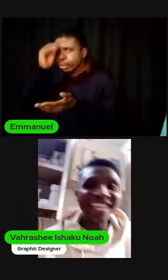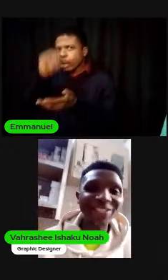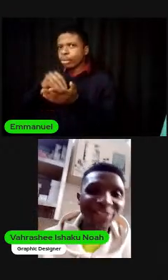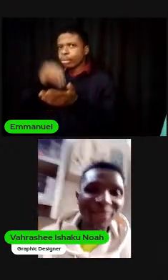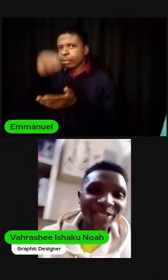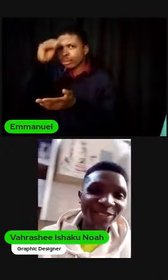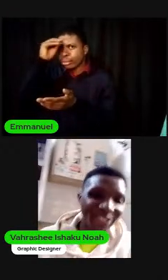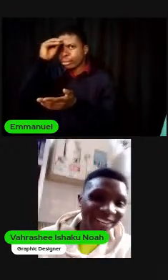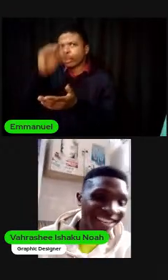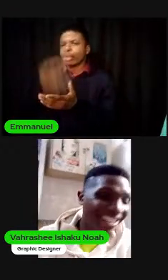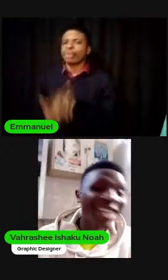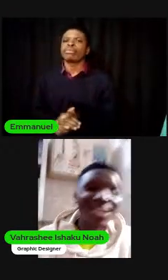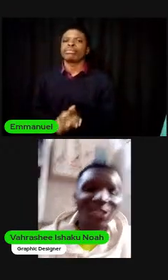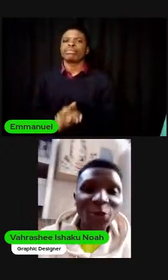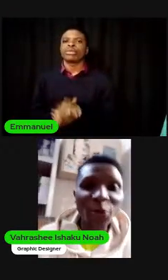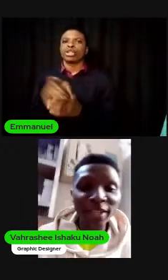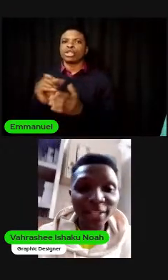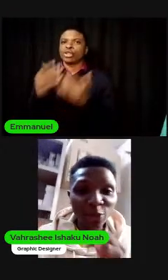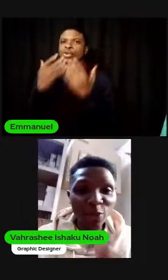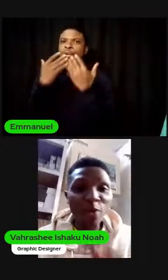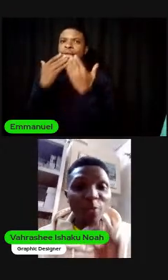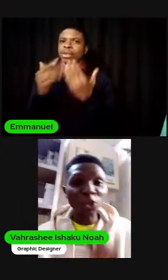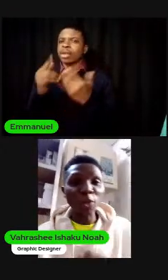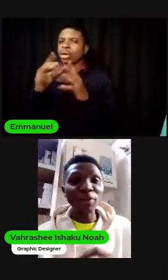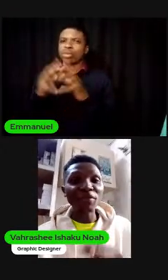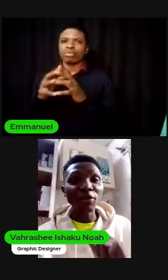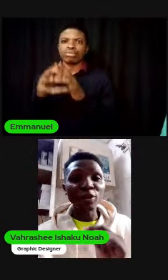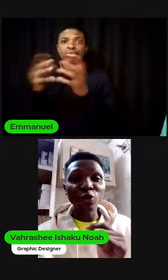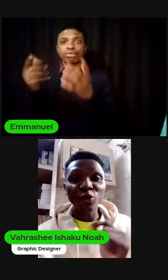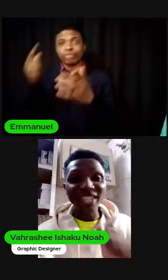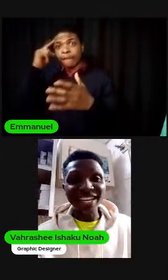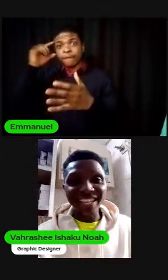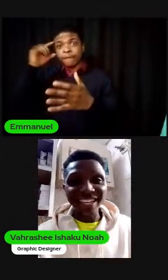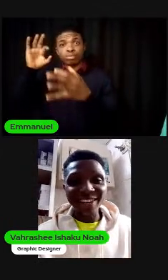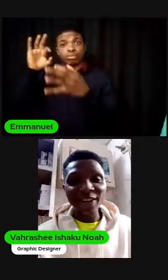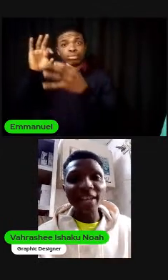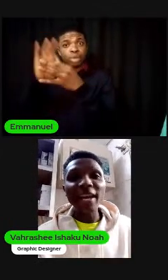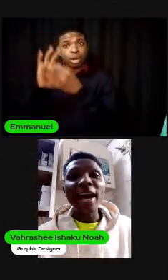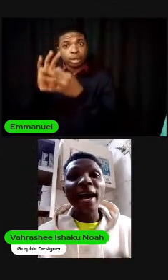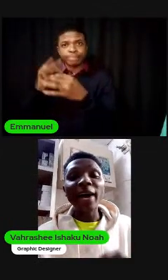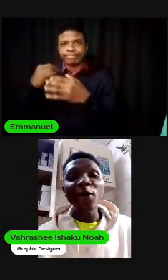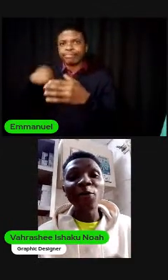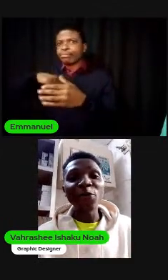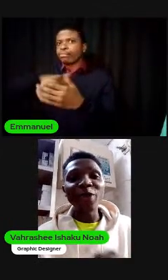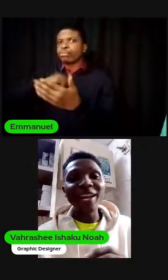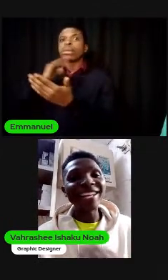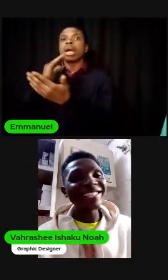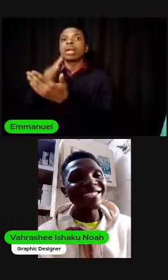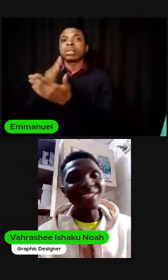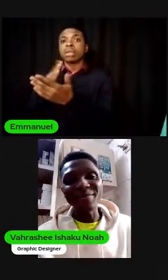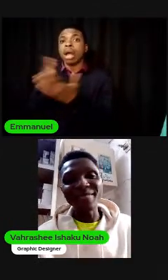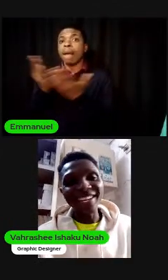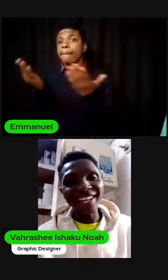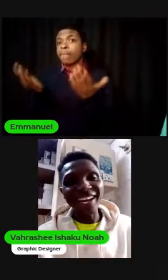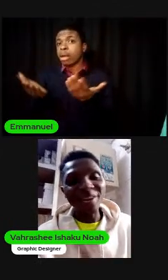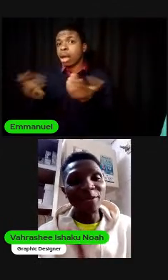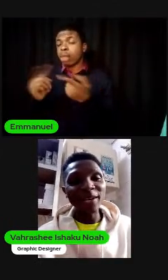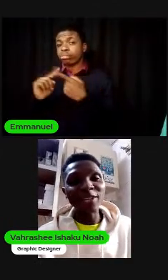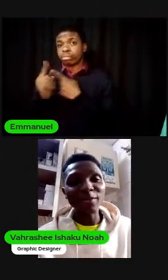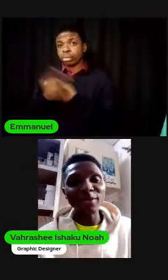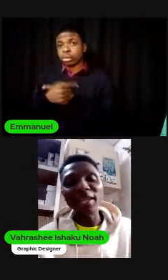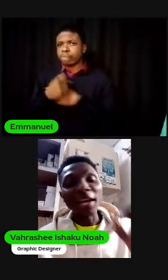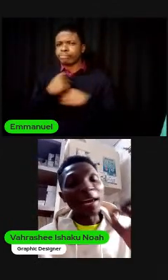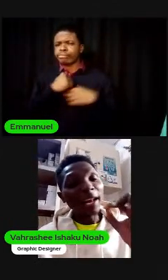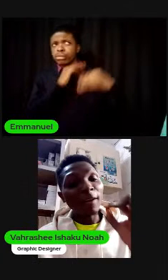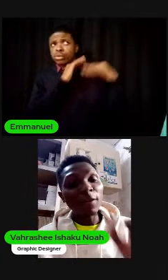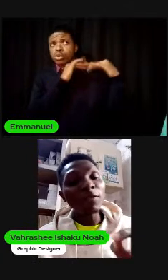Good. Thank you so much for joining. So this is where we'll be stopping for today. Okay. I hope you learned something. I hope you